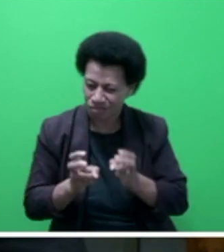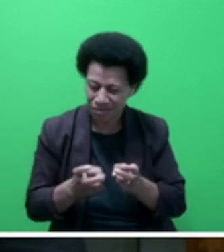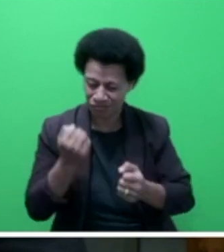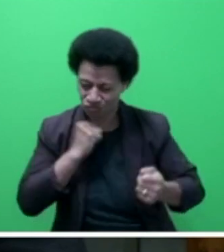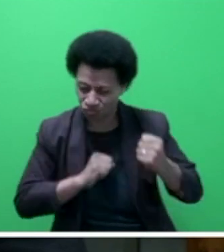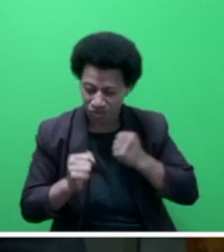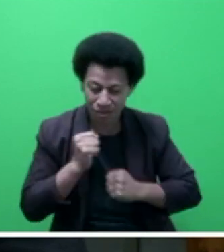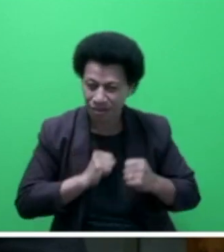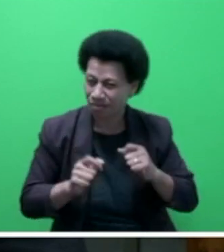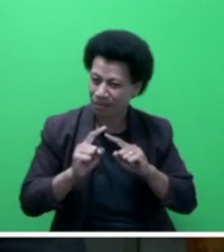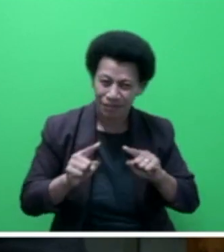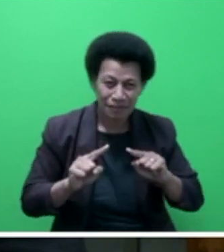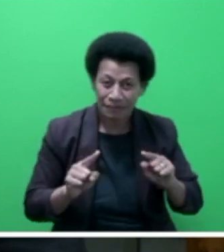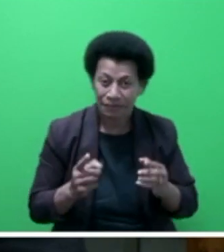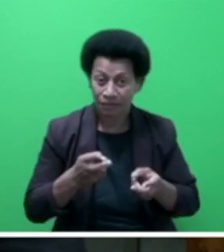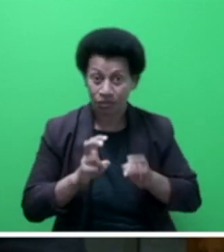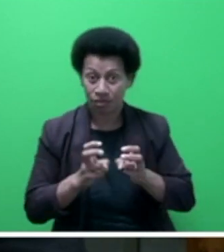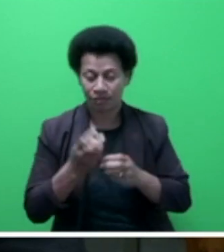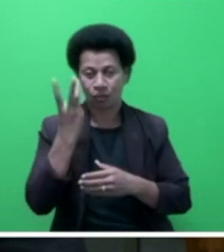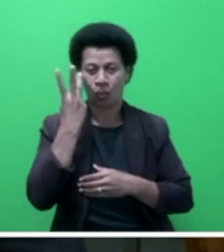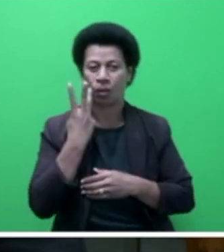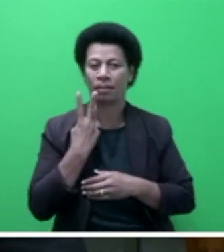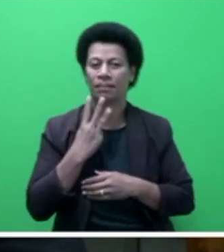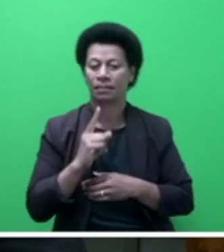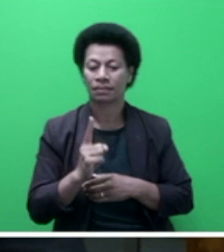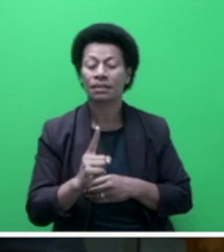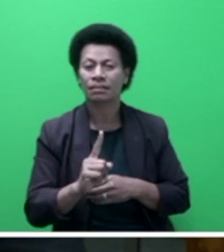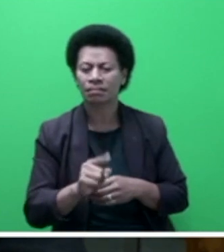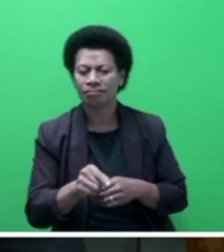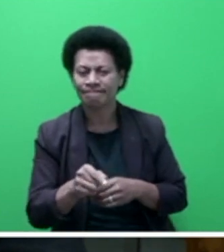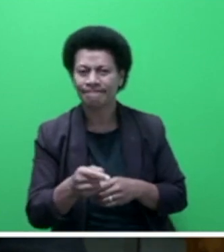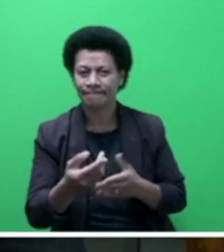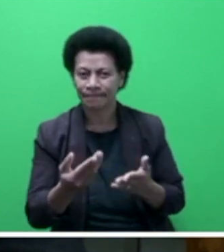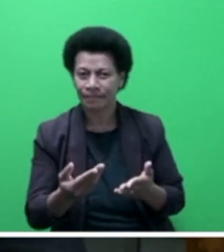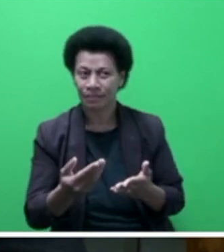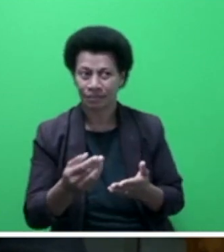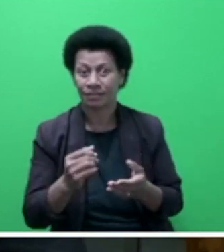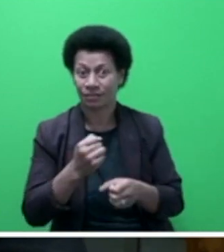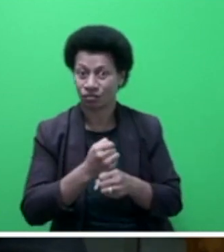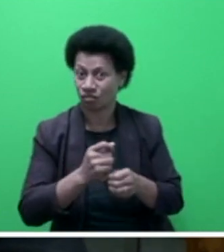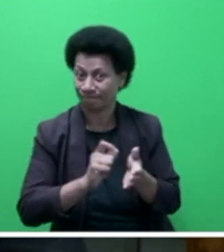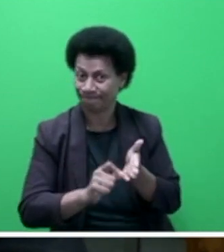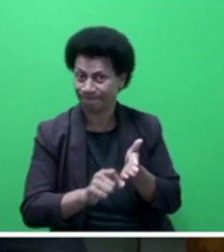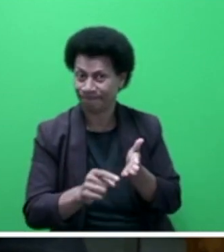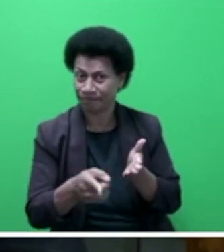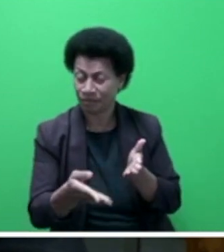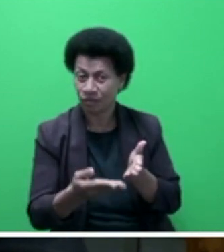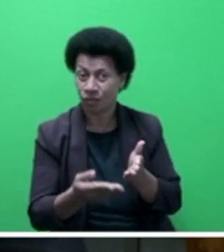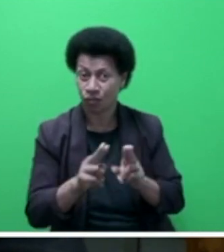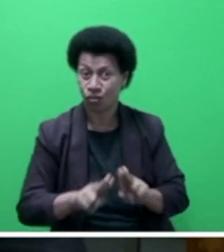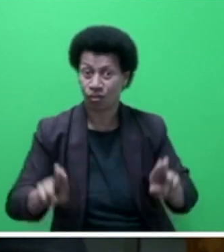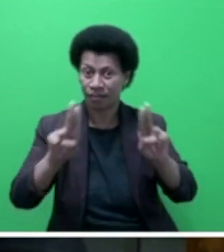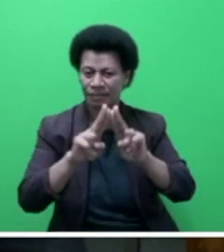pandemic, women have had to cope the impact of what the UN Secretary-General calls a shadow pandemic of violence against women and